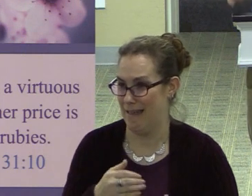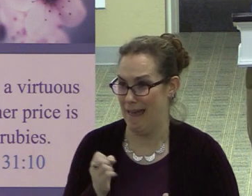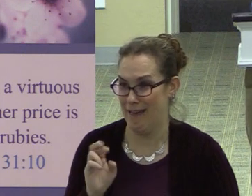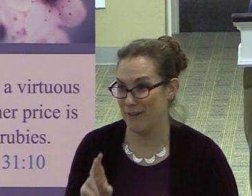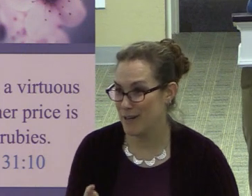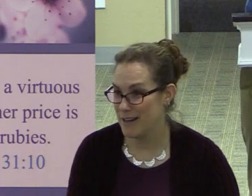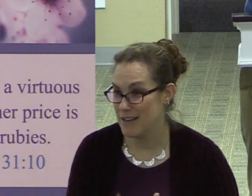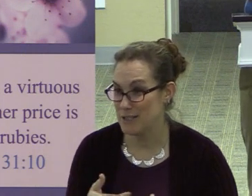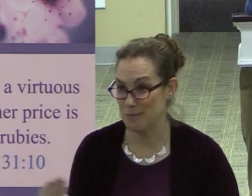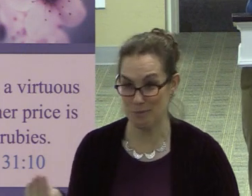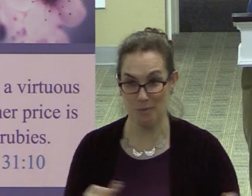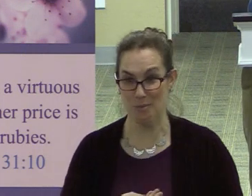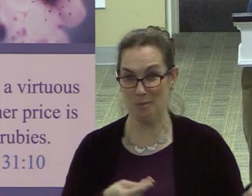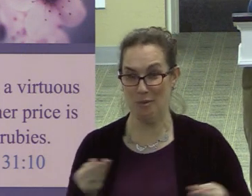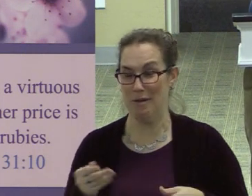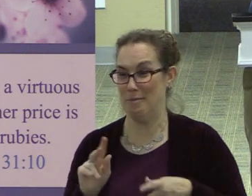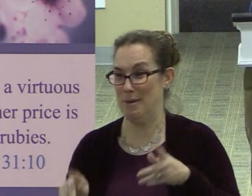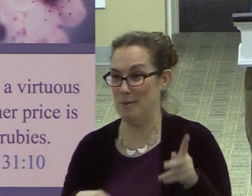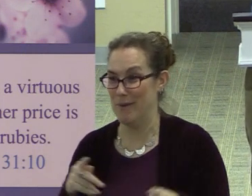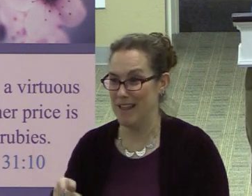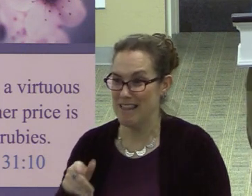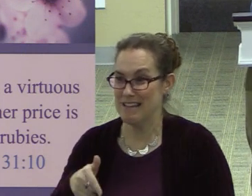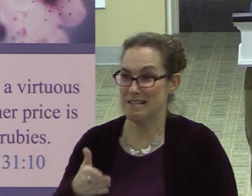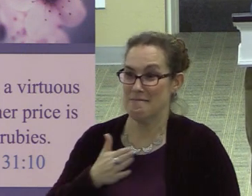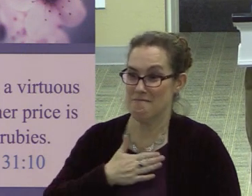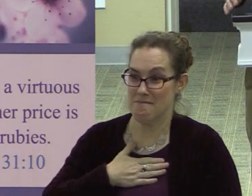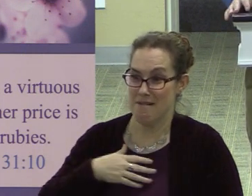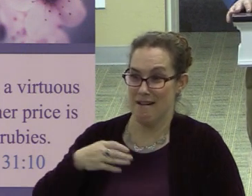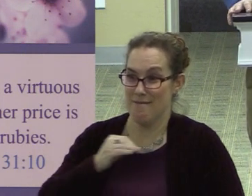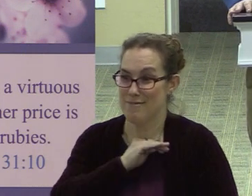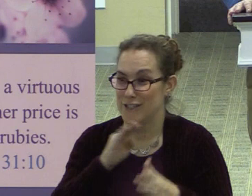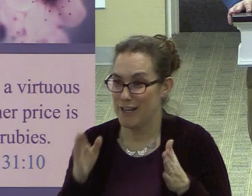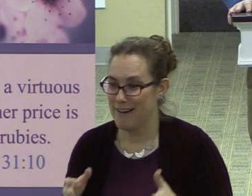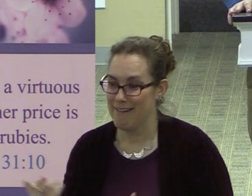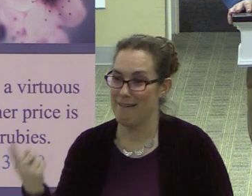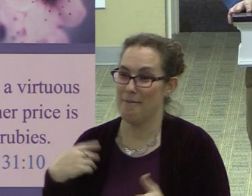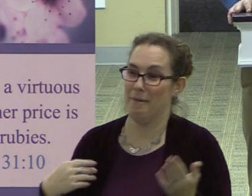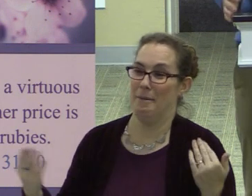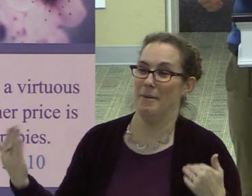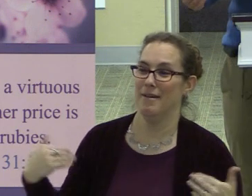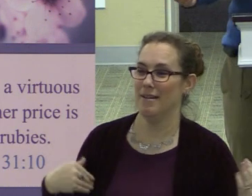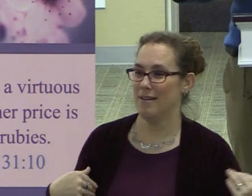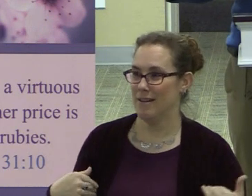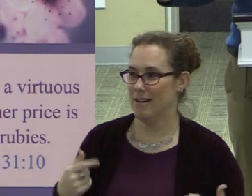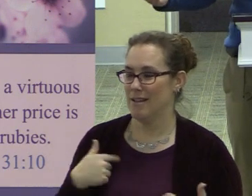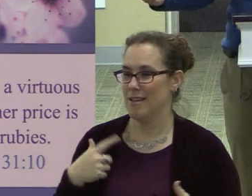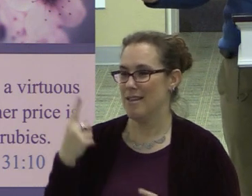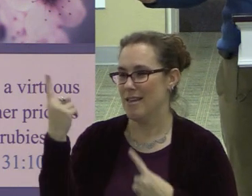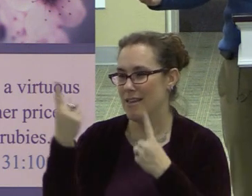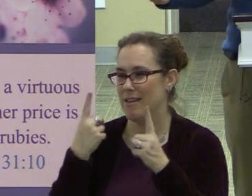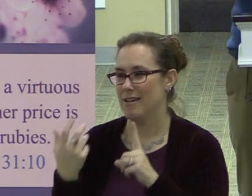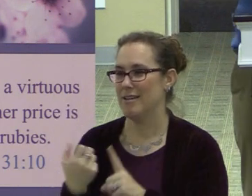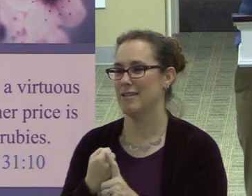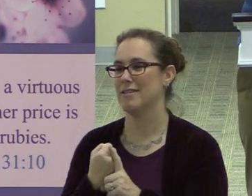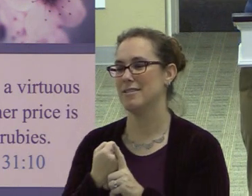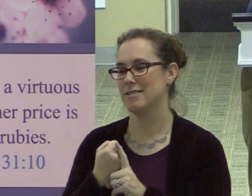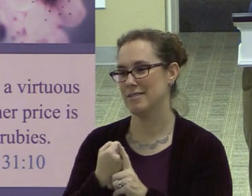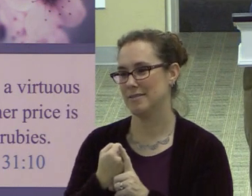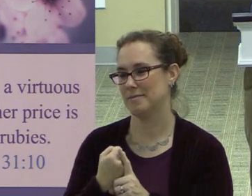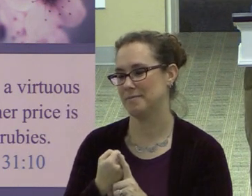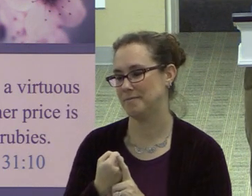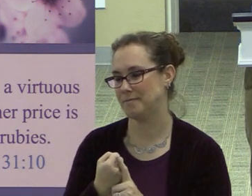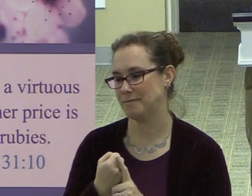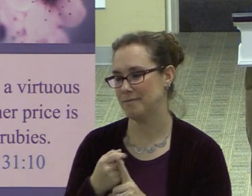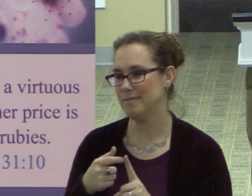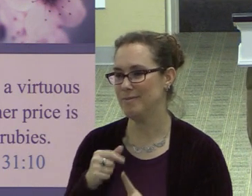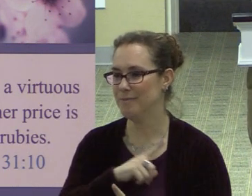And she's pulling people in. This is my missionary. This is, come on, come on. And then the thought hit. I believe right from the Lord. The thought hit.